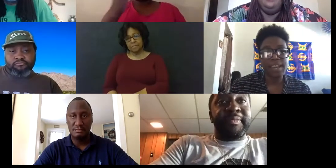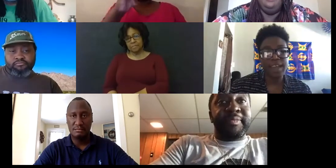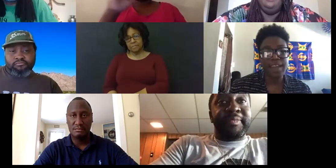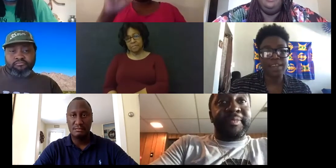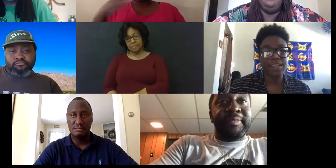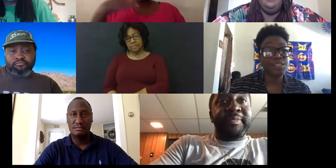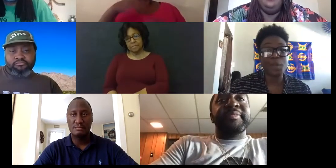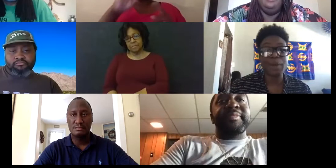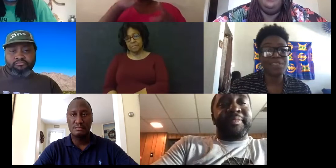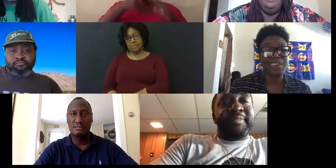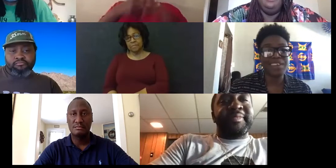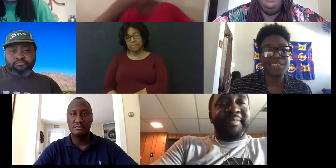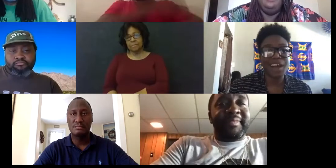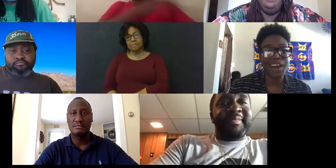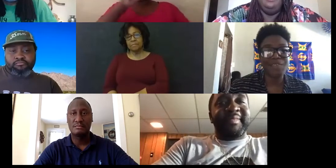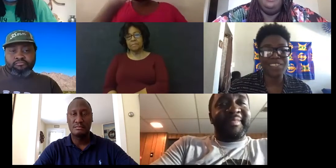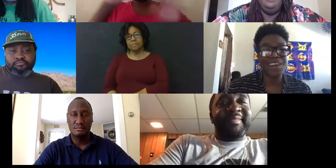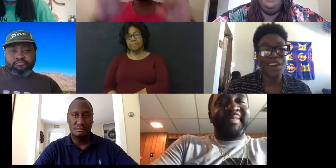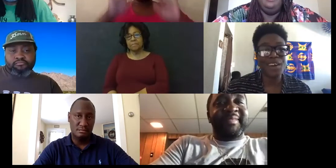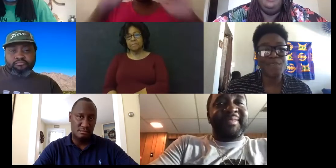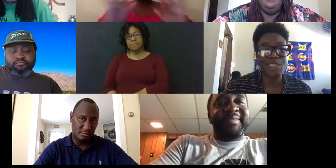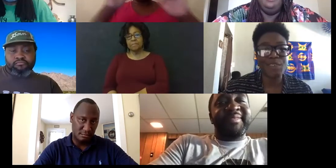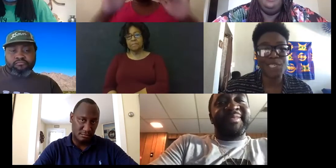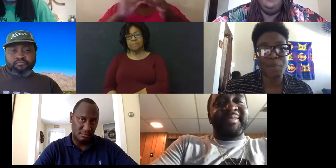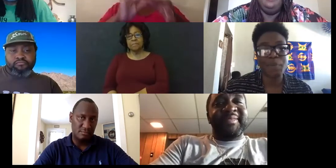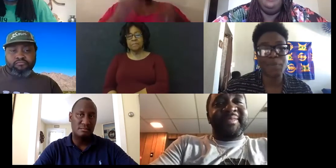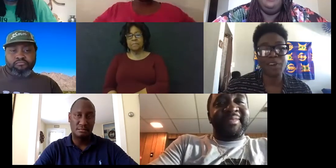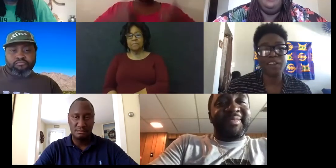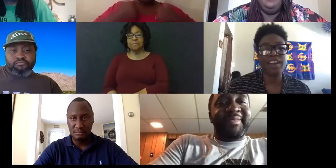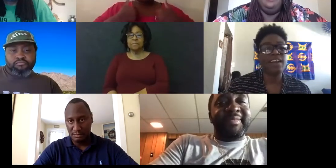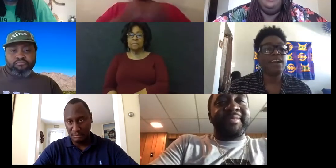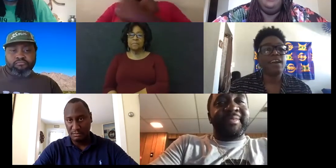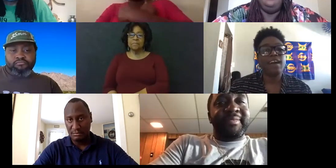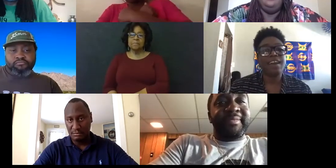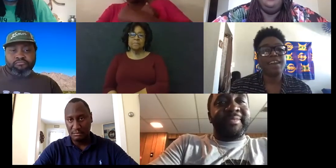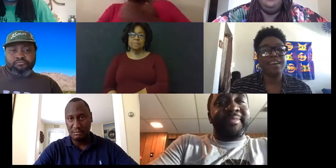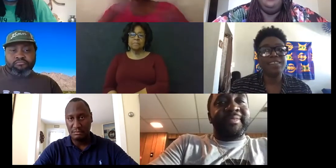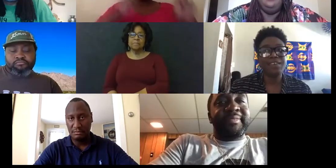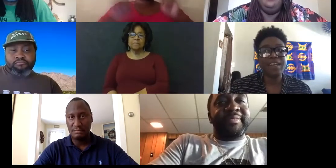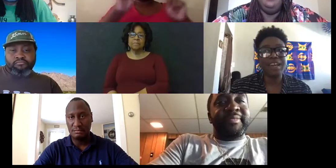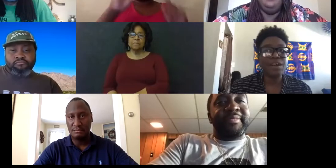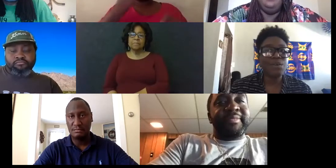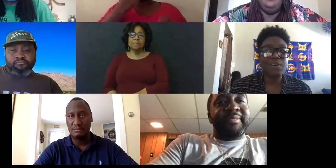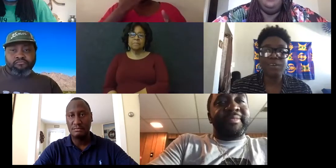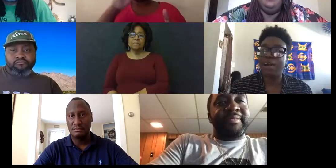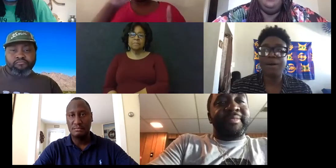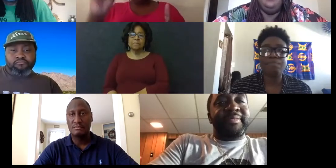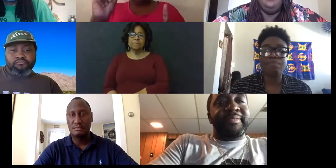Pity, and it's all about the lives and loves of disabled people of color. And I think right